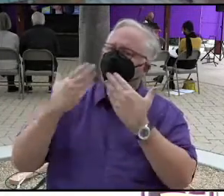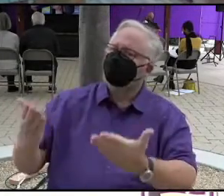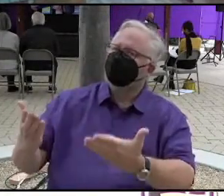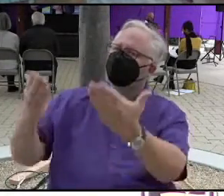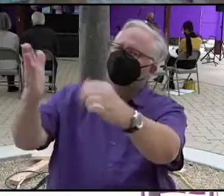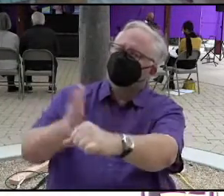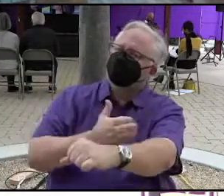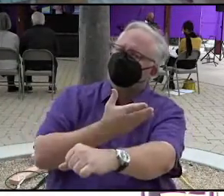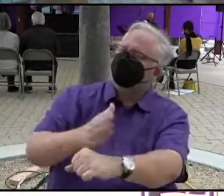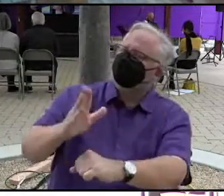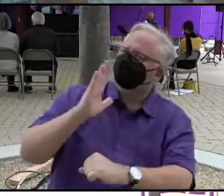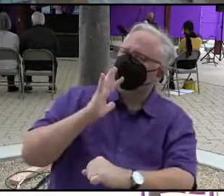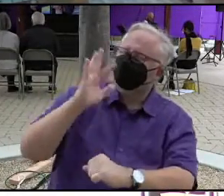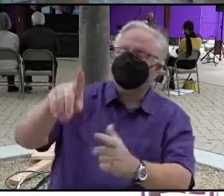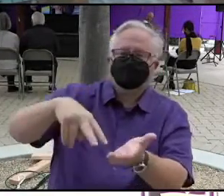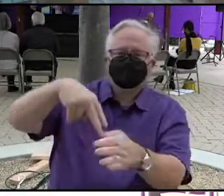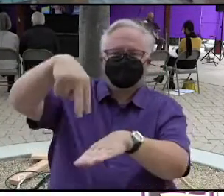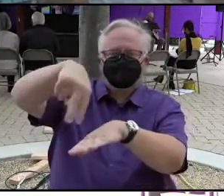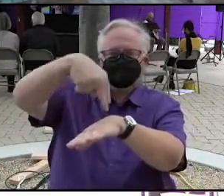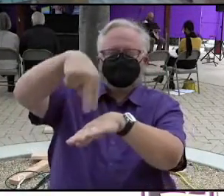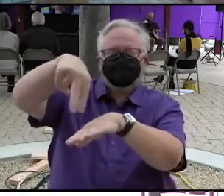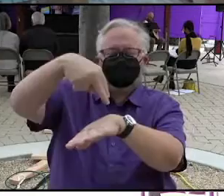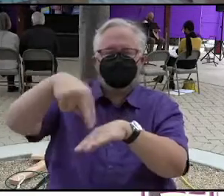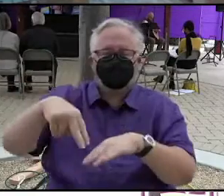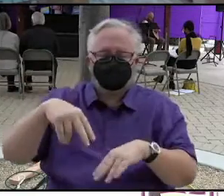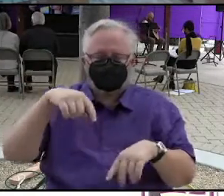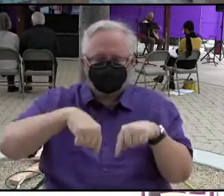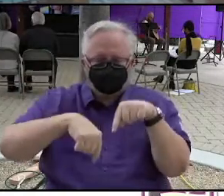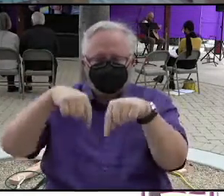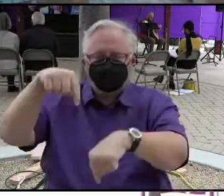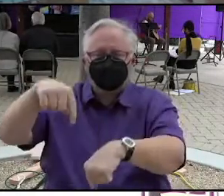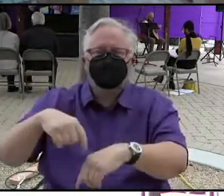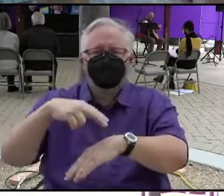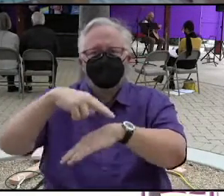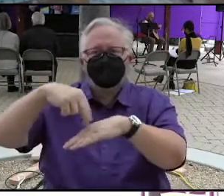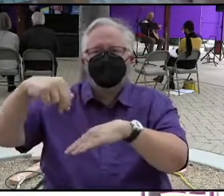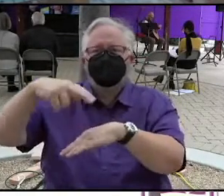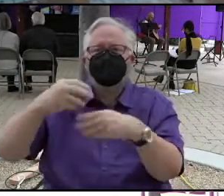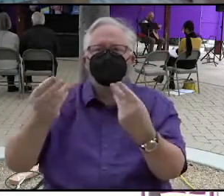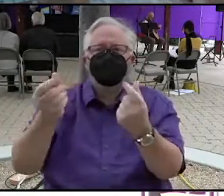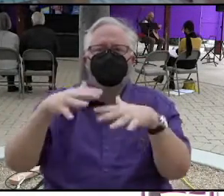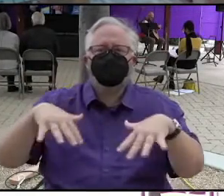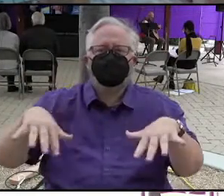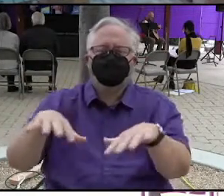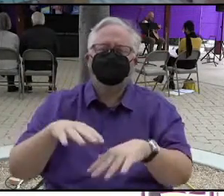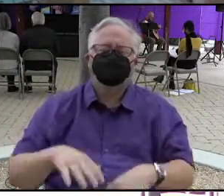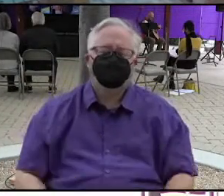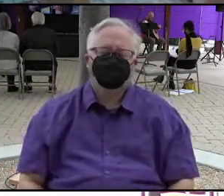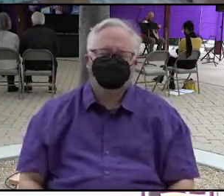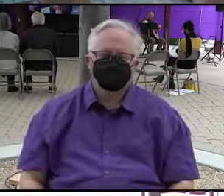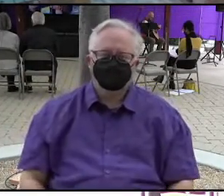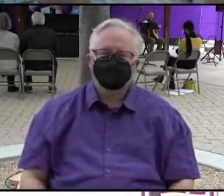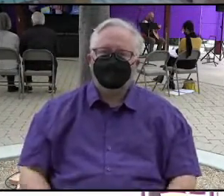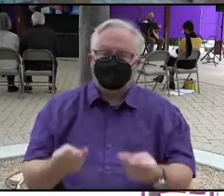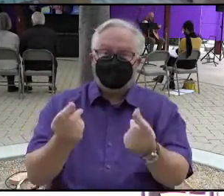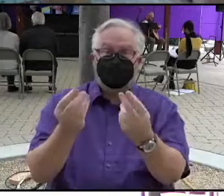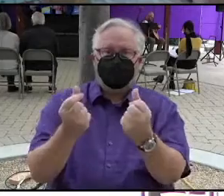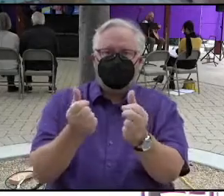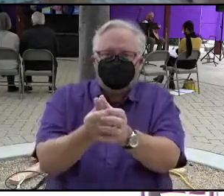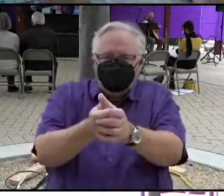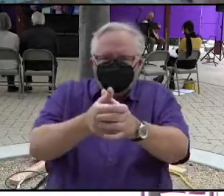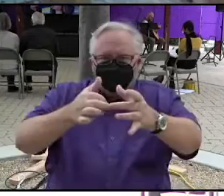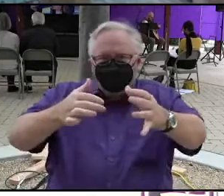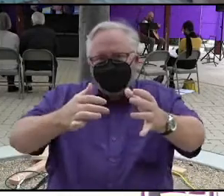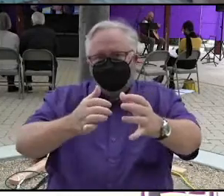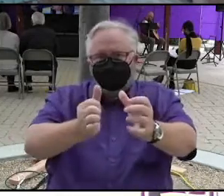then began to dance, her feet caressing the earth. The land grew and grew,